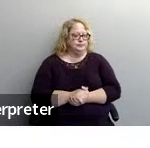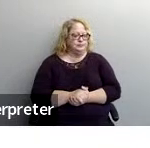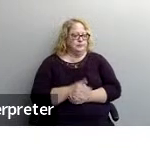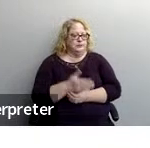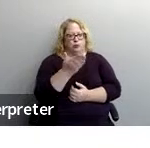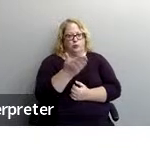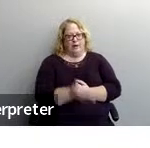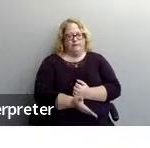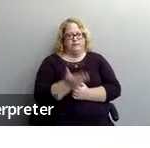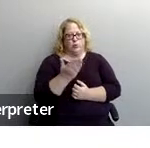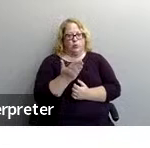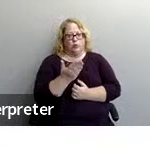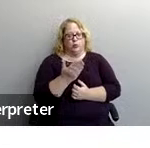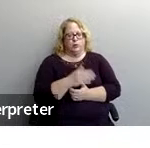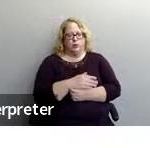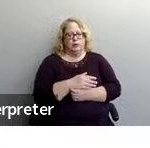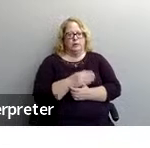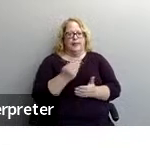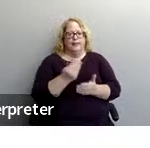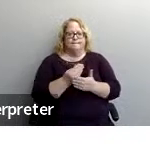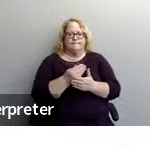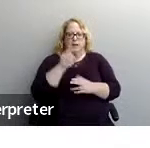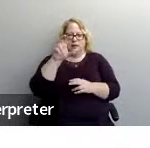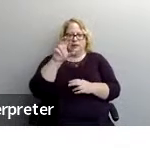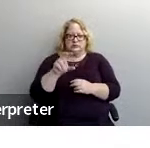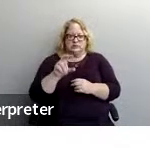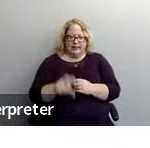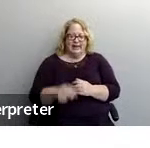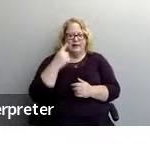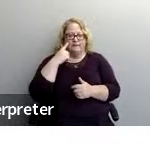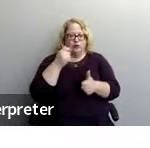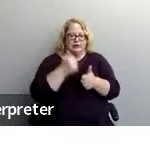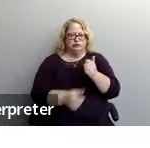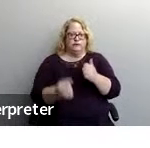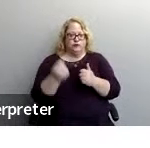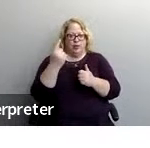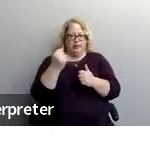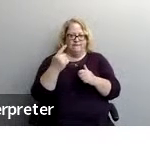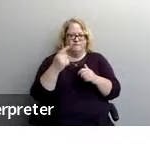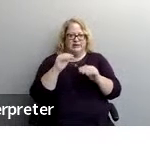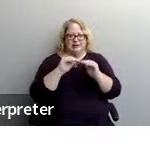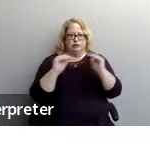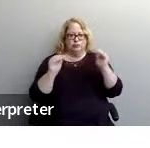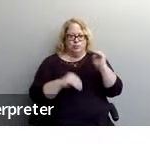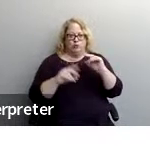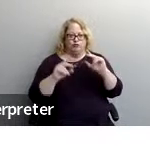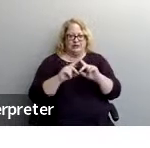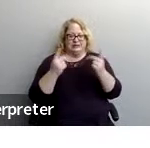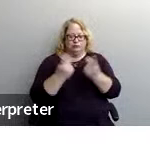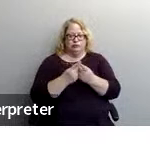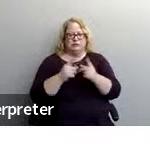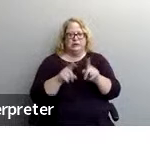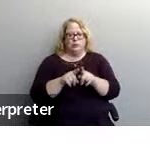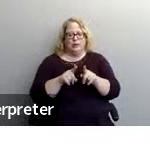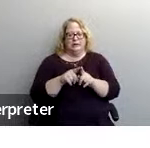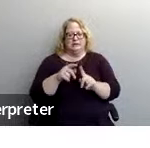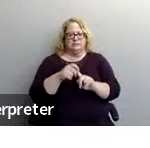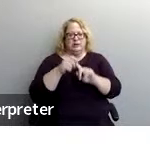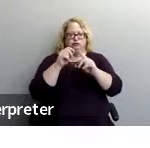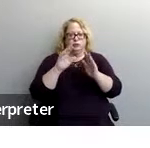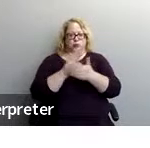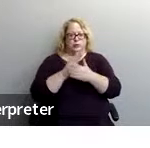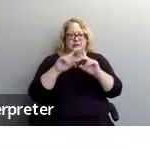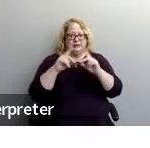You have before you the allocated funds for each of our 11 disproportionate districts as well as special school district